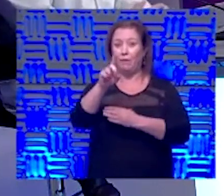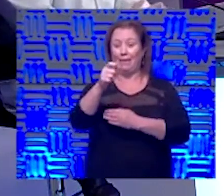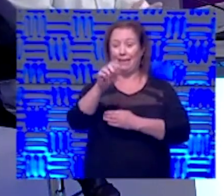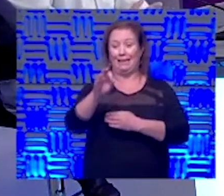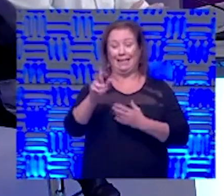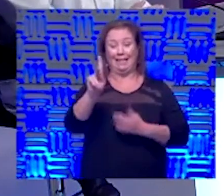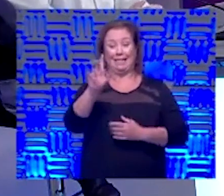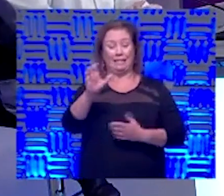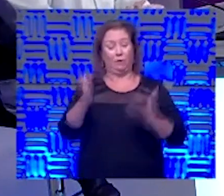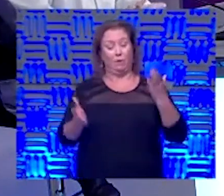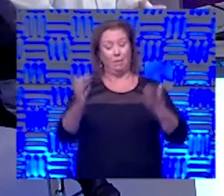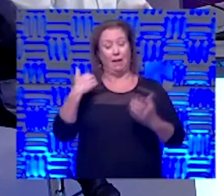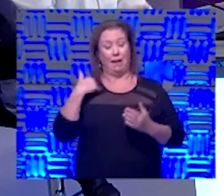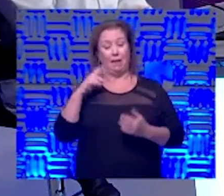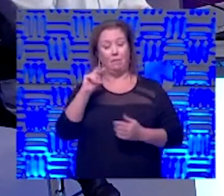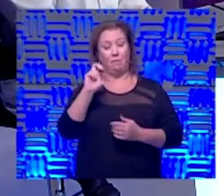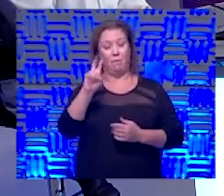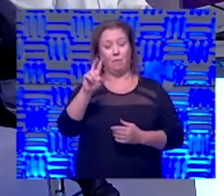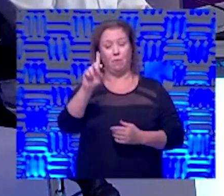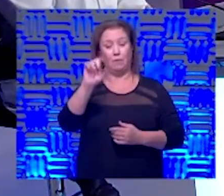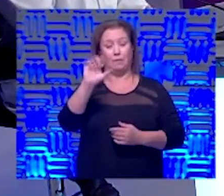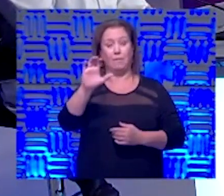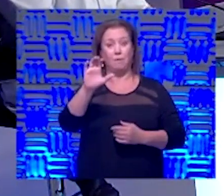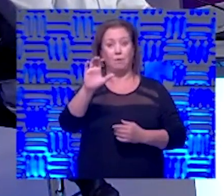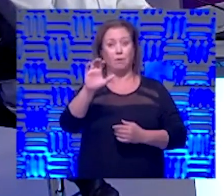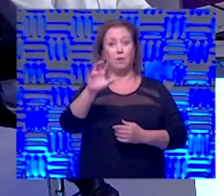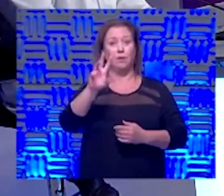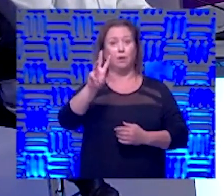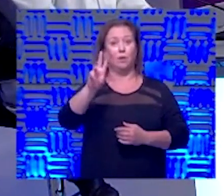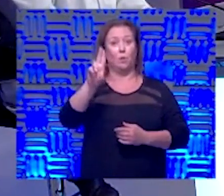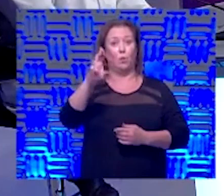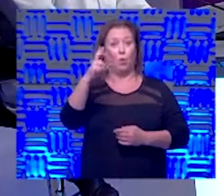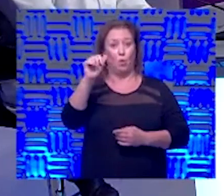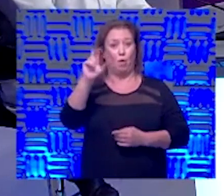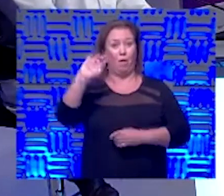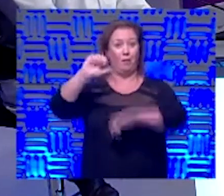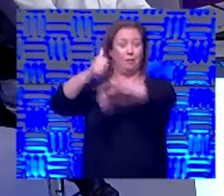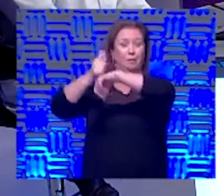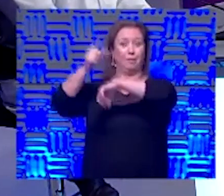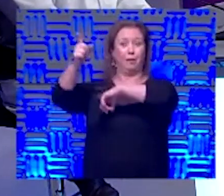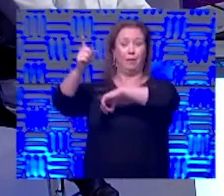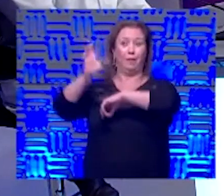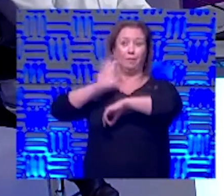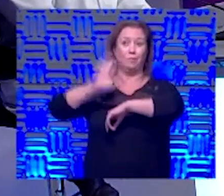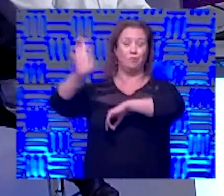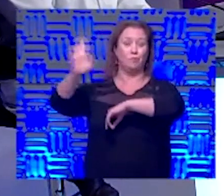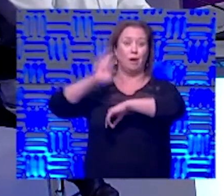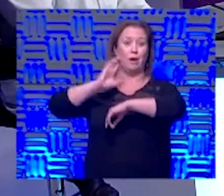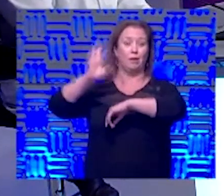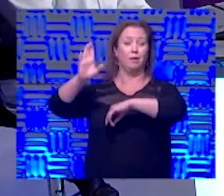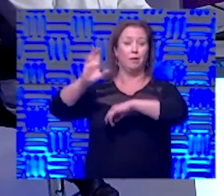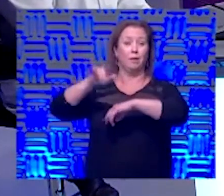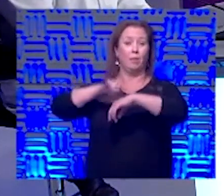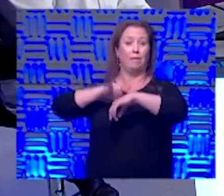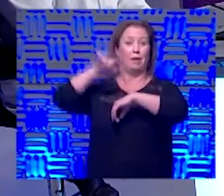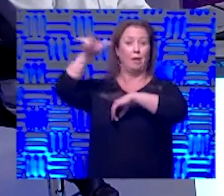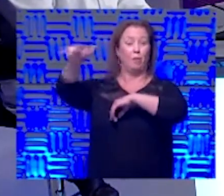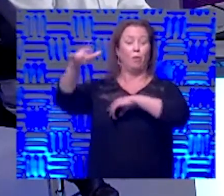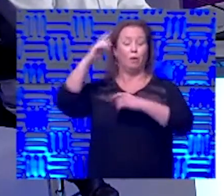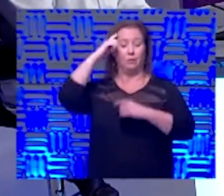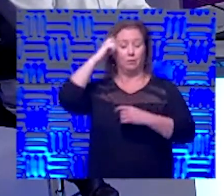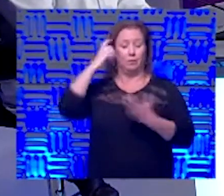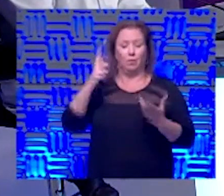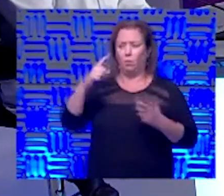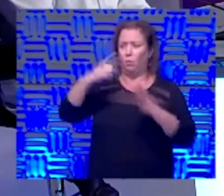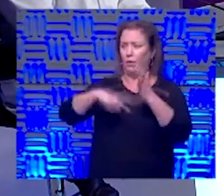in Kansas City, even in November, December, because it was certainly in Wuhan by then. And we have a lot of direct routes, or semi-direct, through one airport.